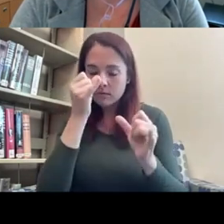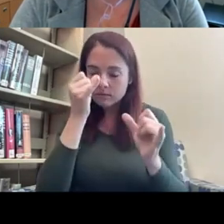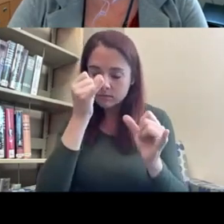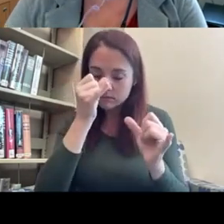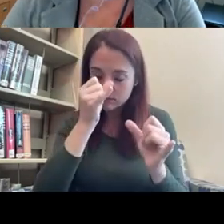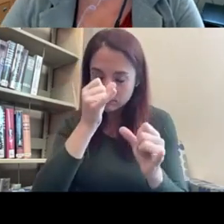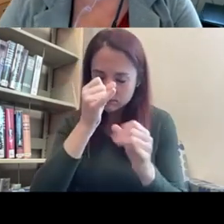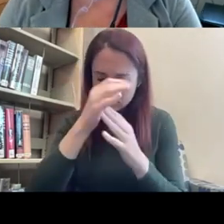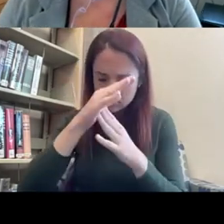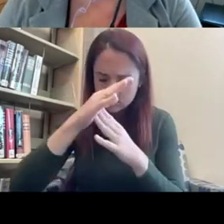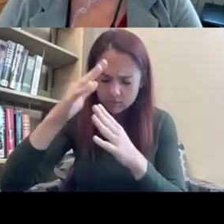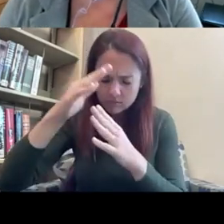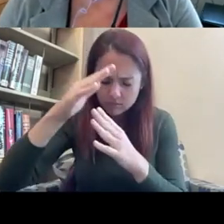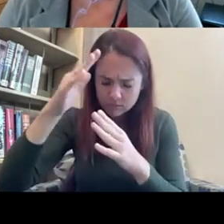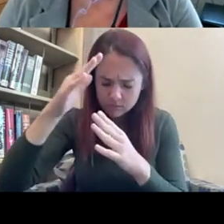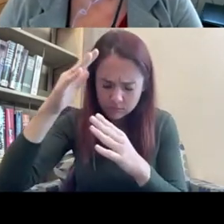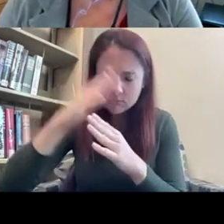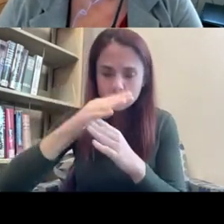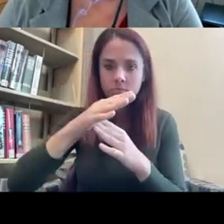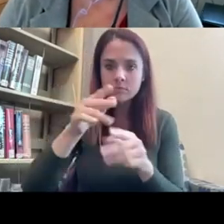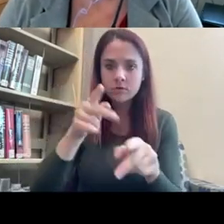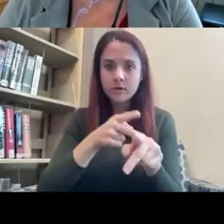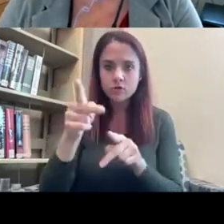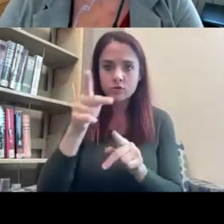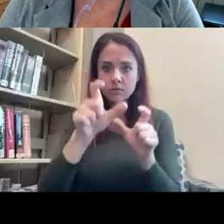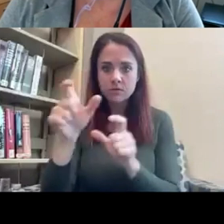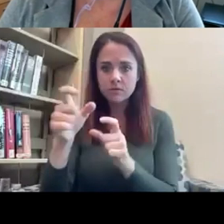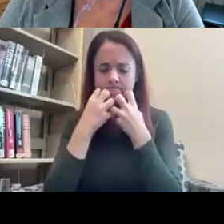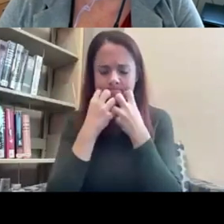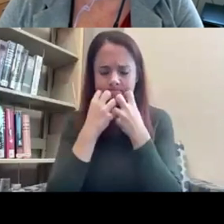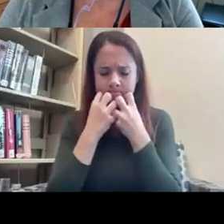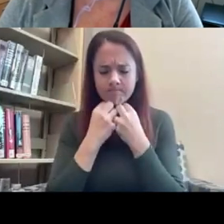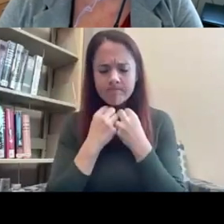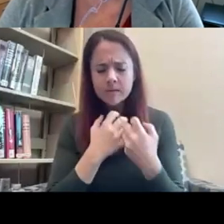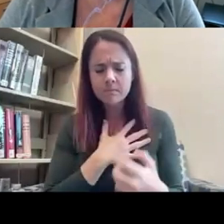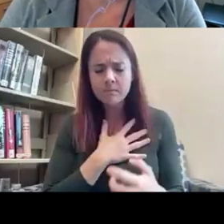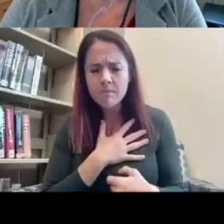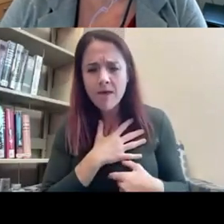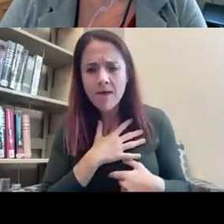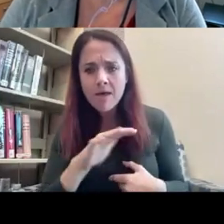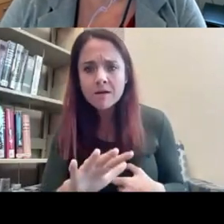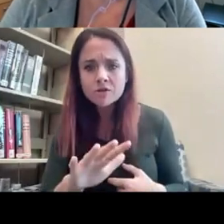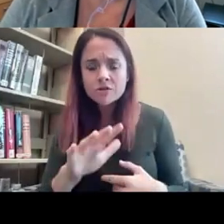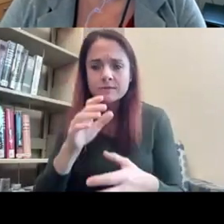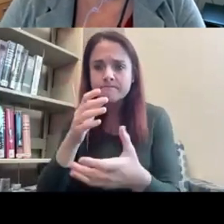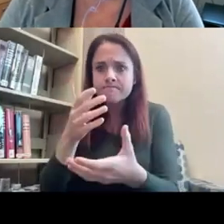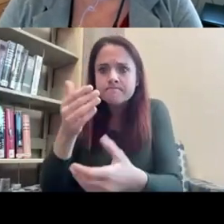professionals who are compassionate and so knowledgeable in directing